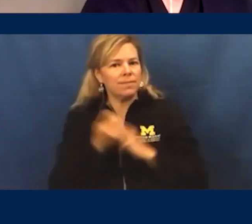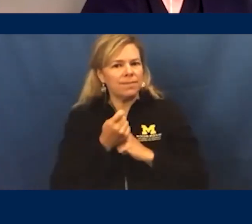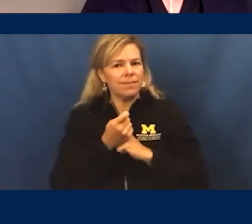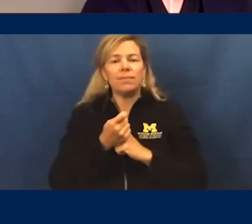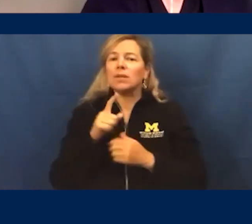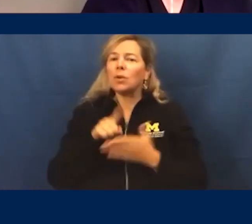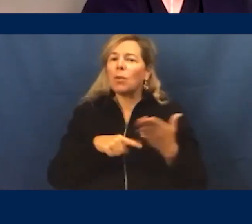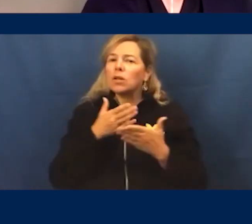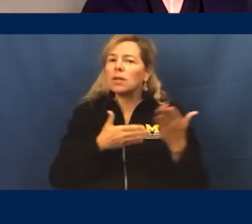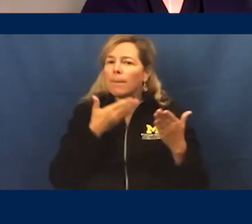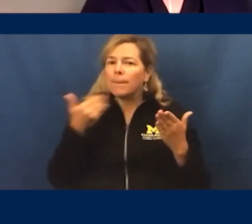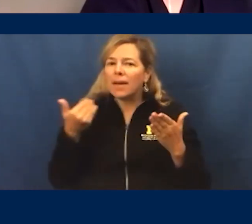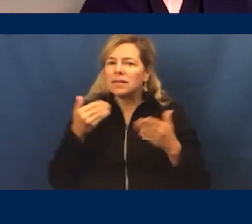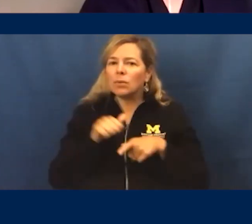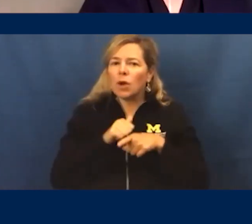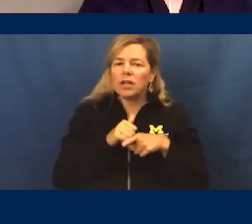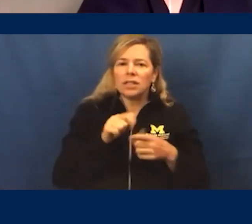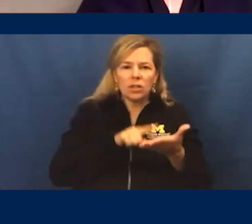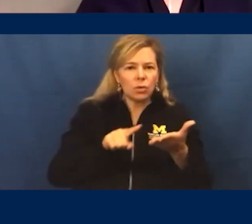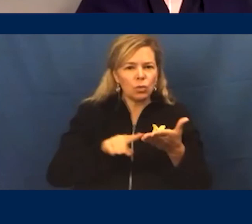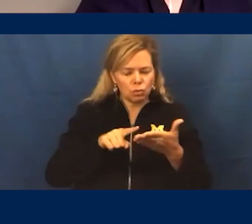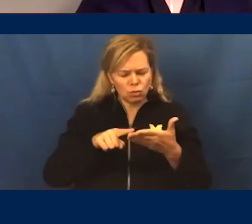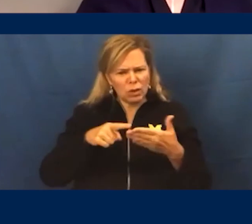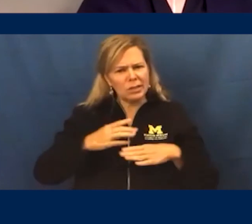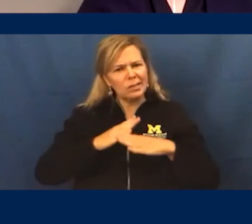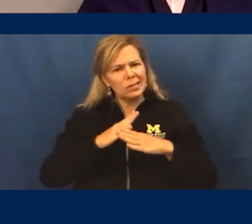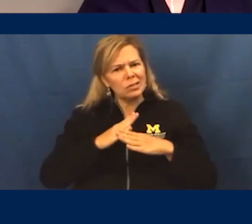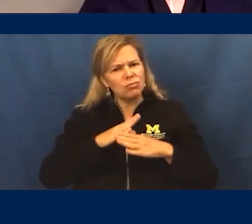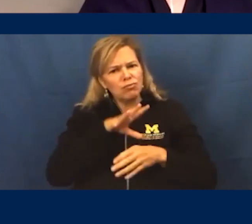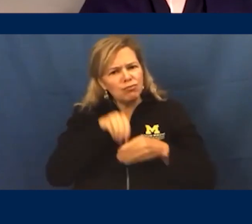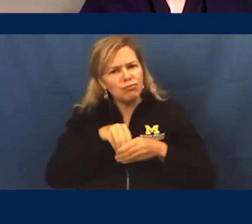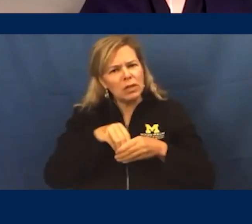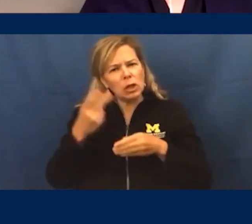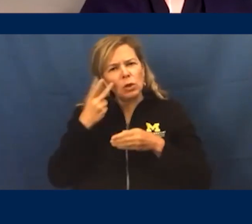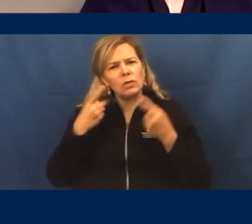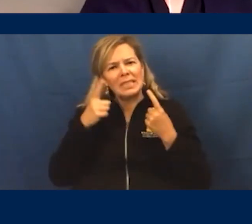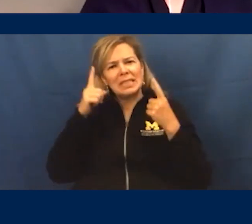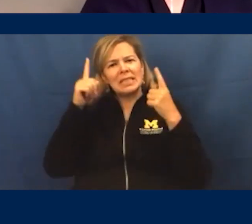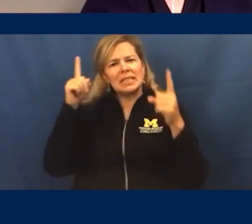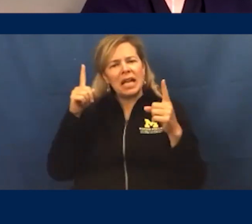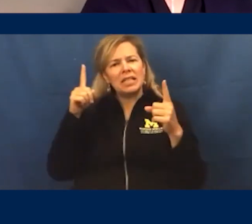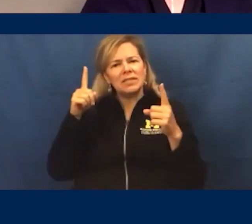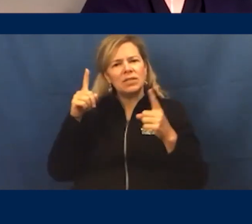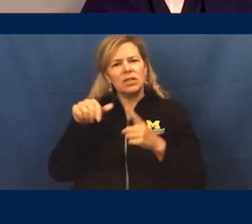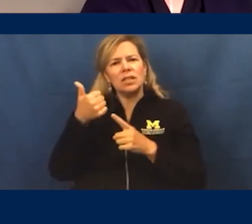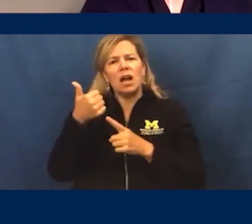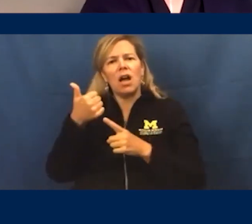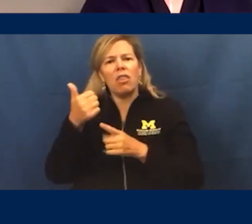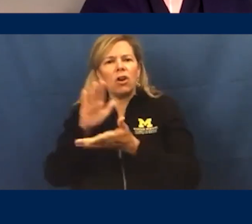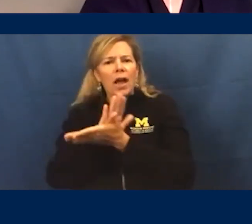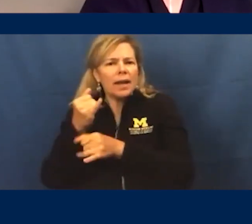practices or research interventions that you have seen be successful in other academic-based